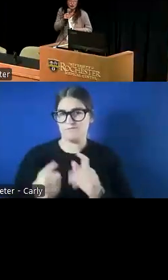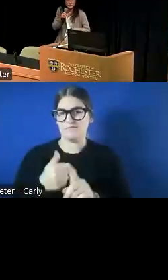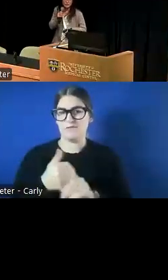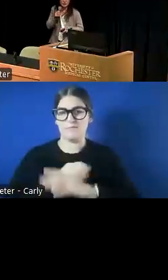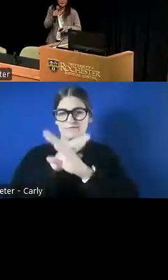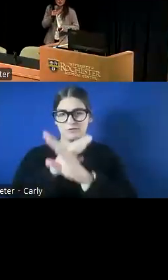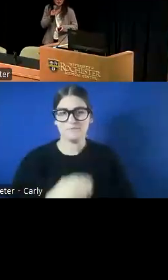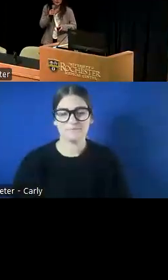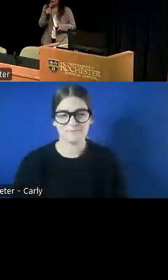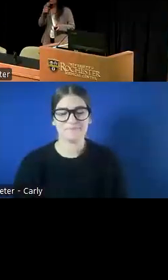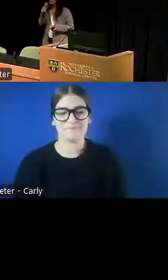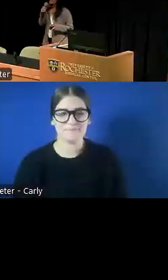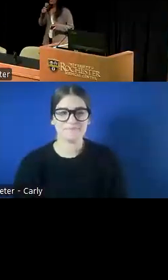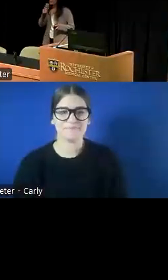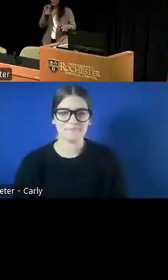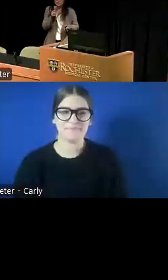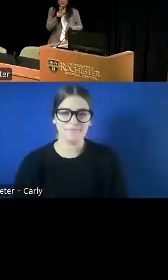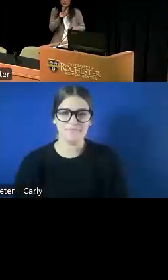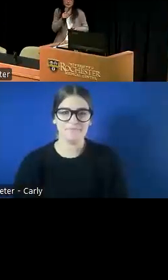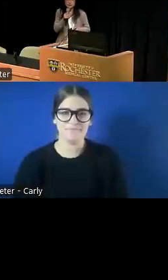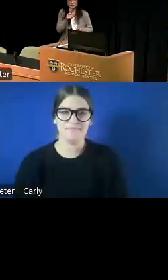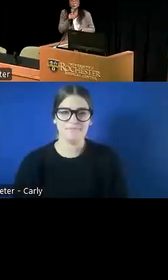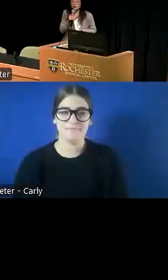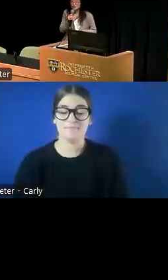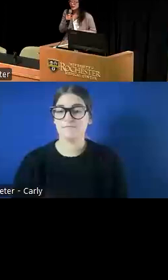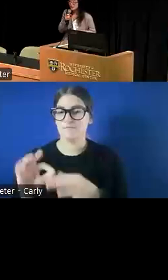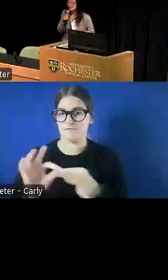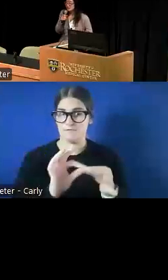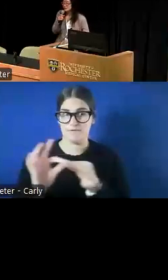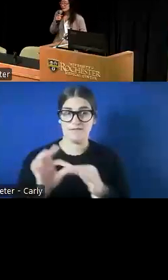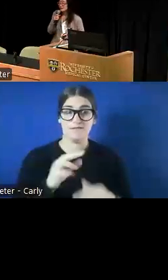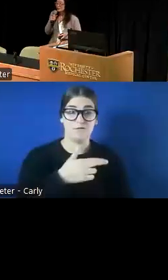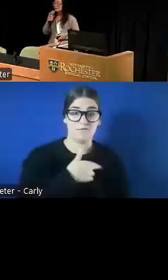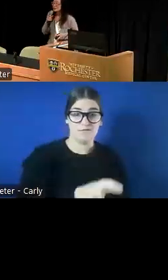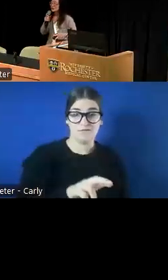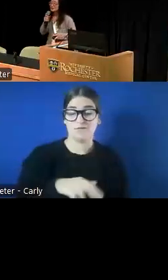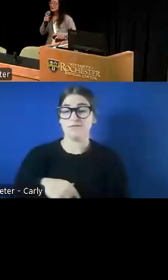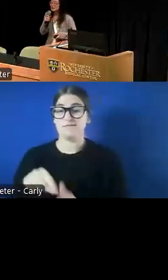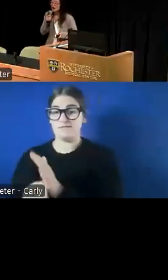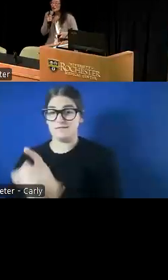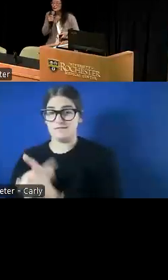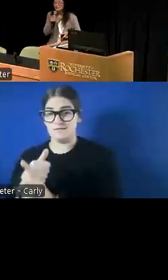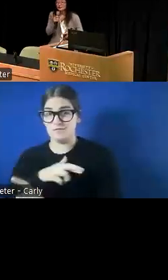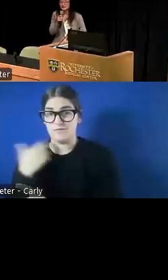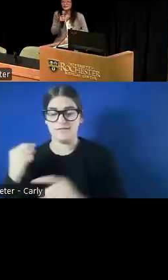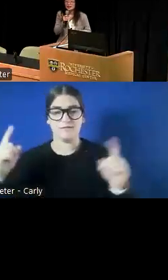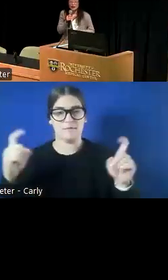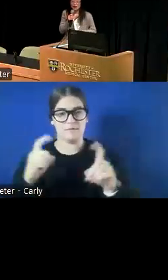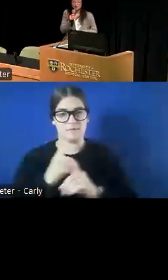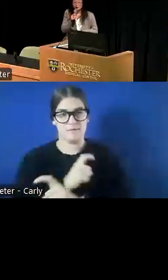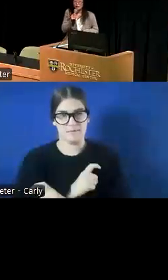So there's a complex relationship between religion and suicide risk, as these are